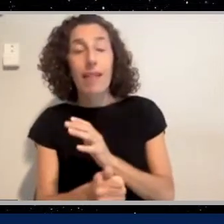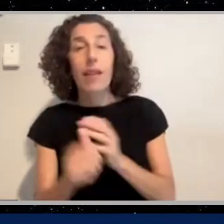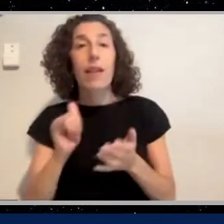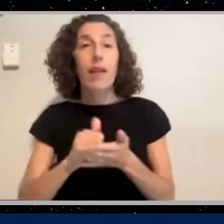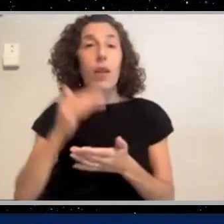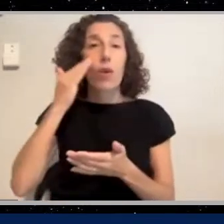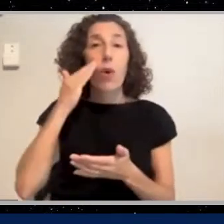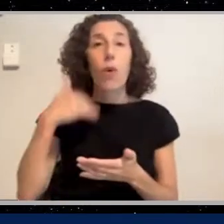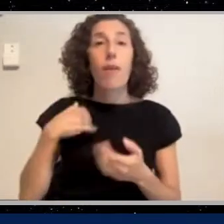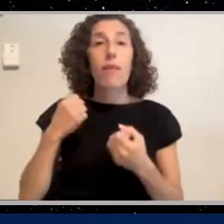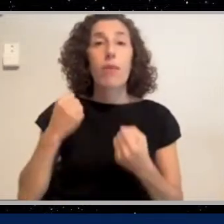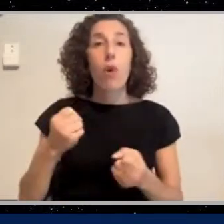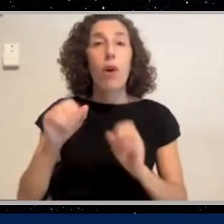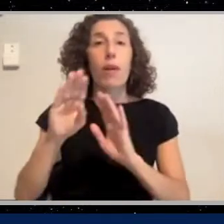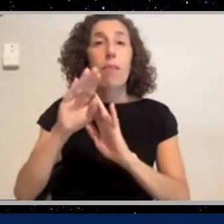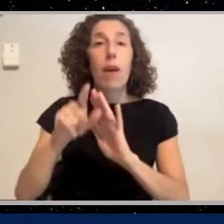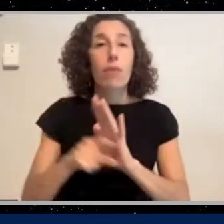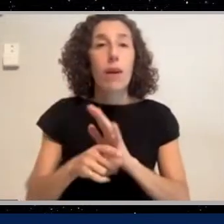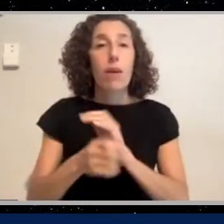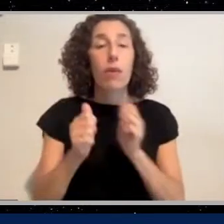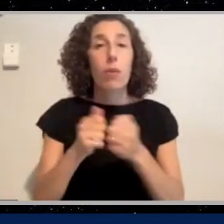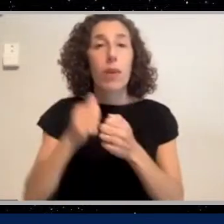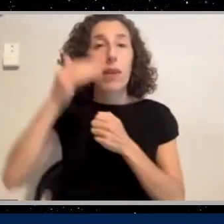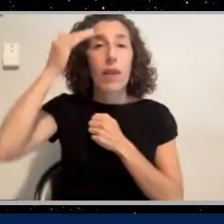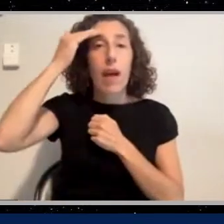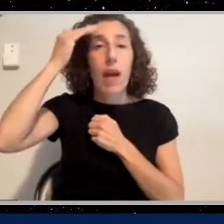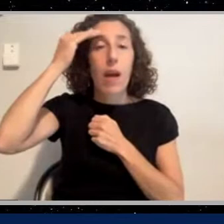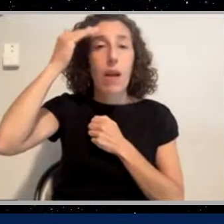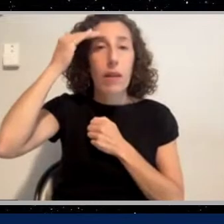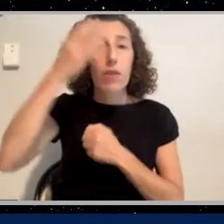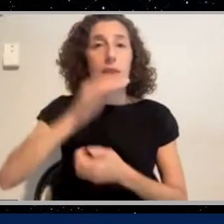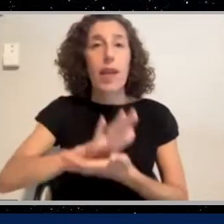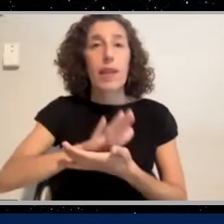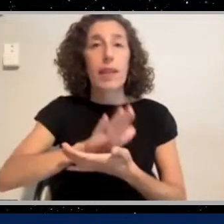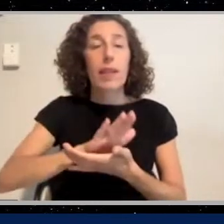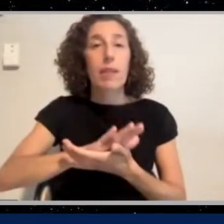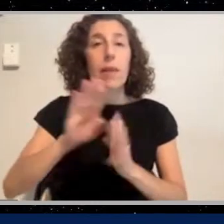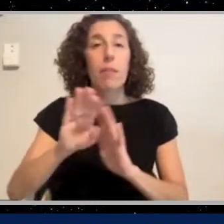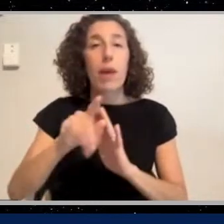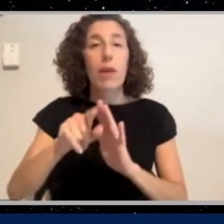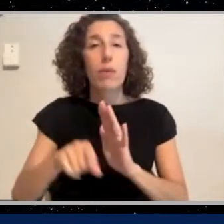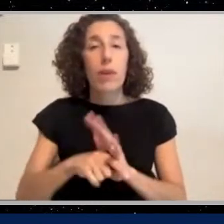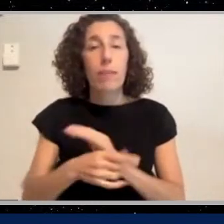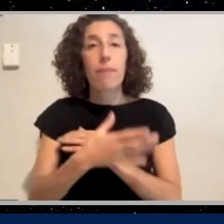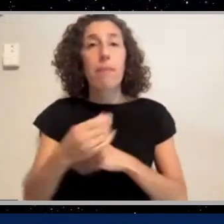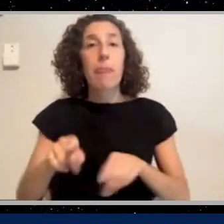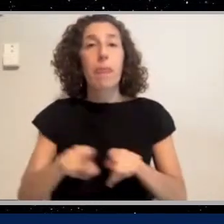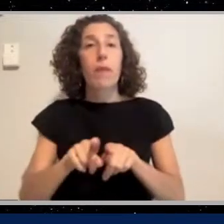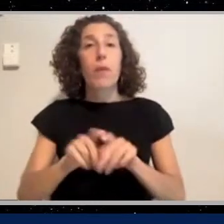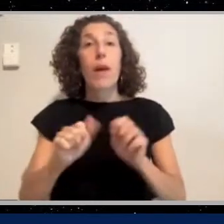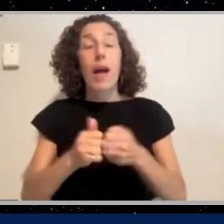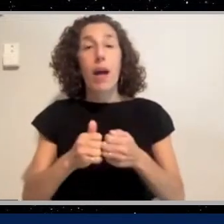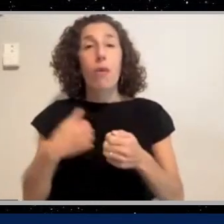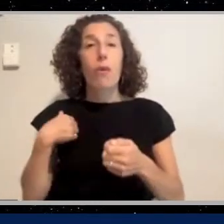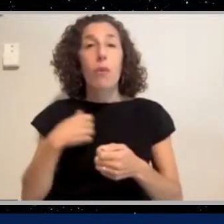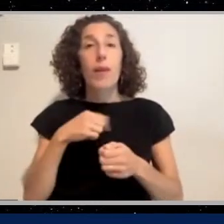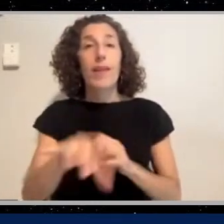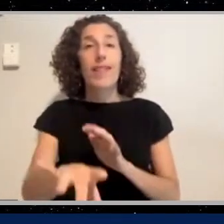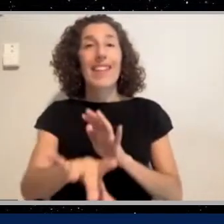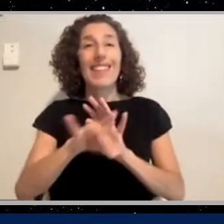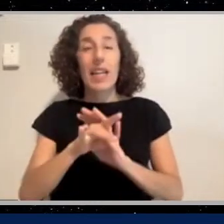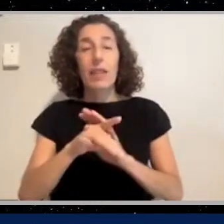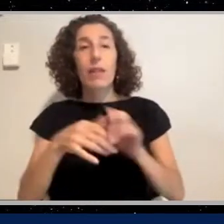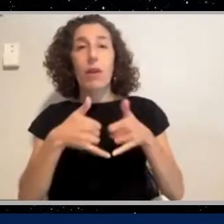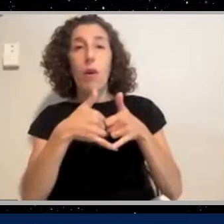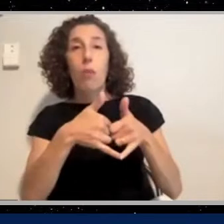communities, that we also make sure that we are transparent in how we're selecting our awardees, that it'll make sure that